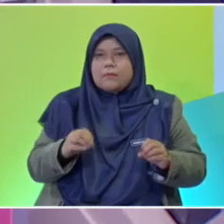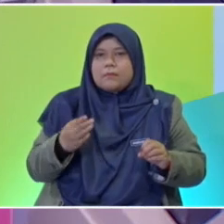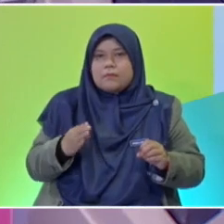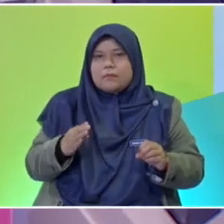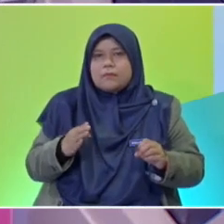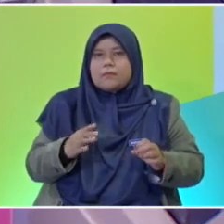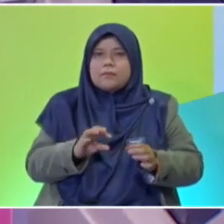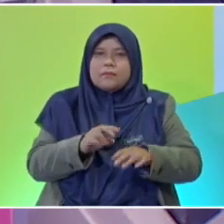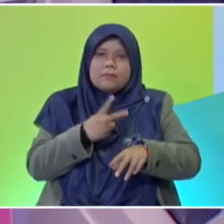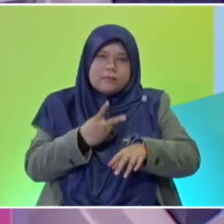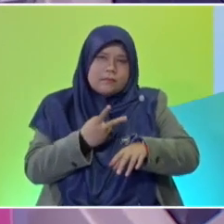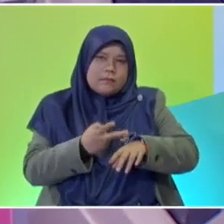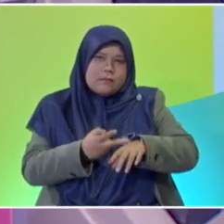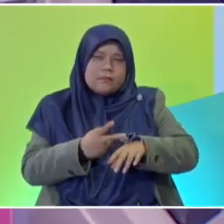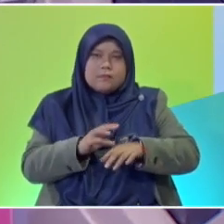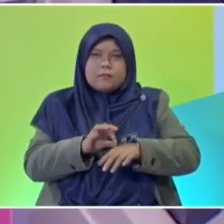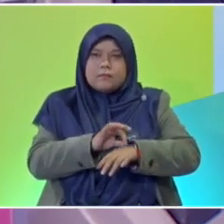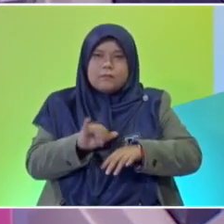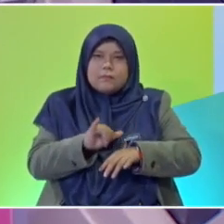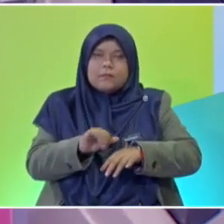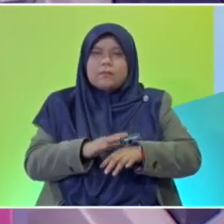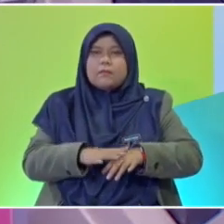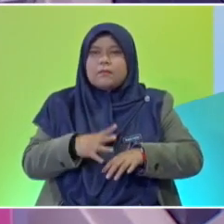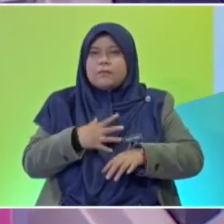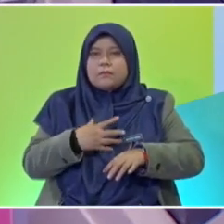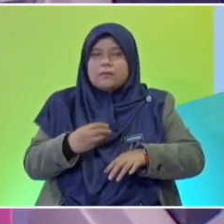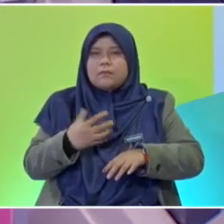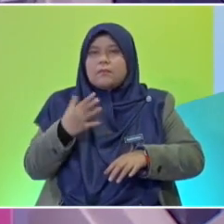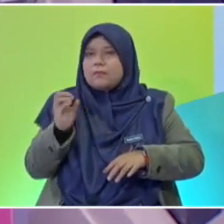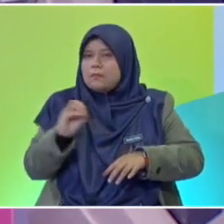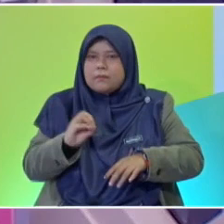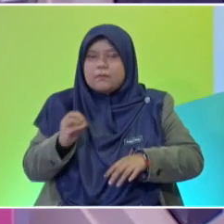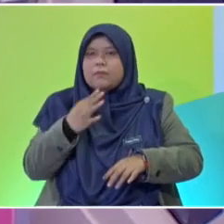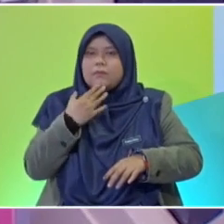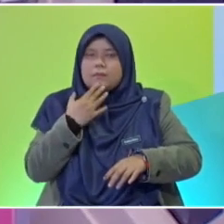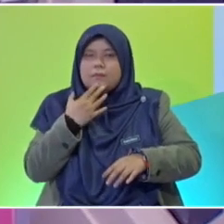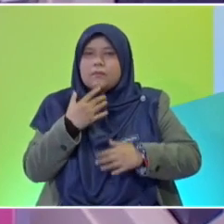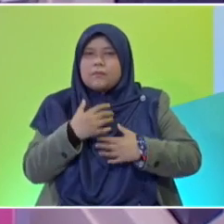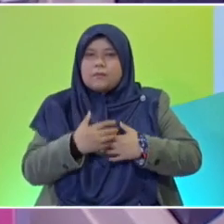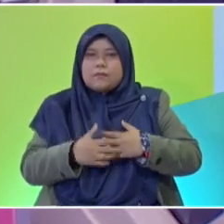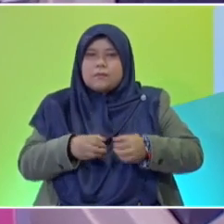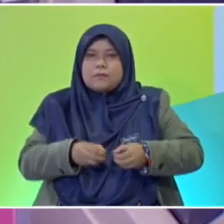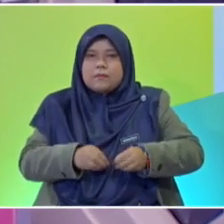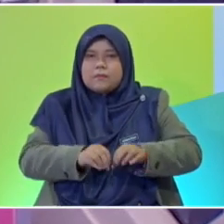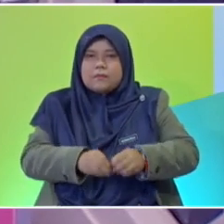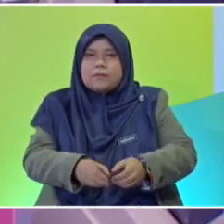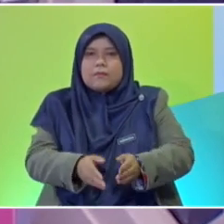just because of a light. So it's colorless. Blood vessels are actually colorless. Okay,